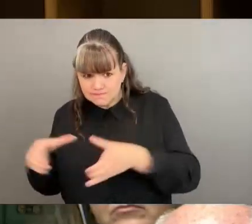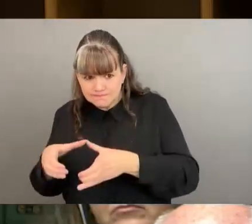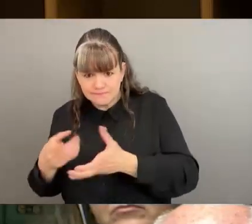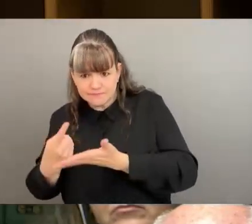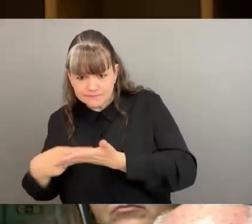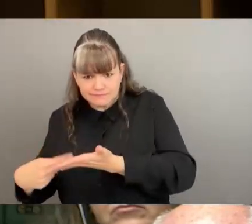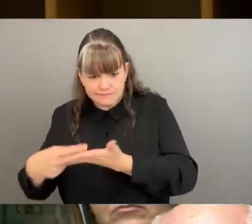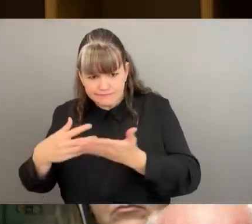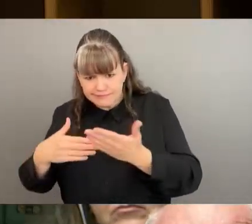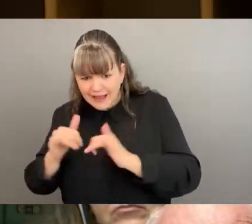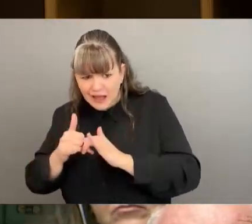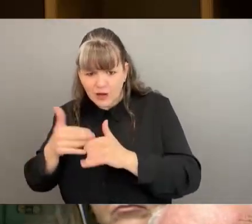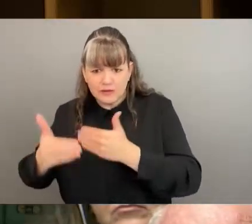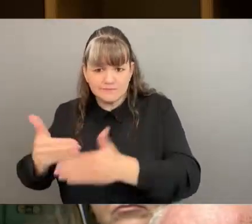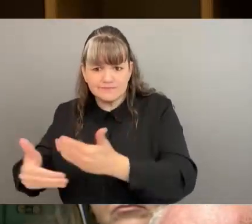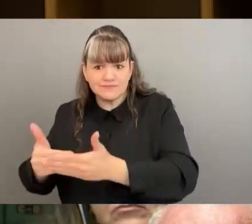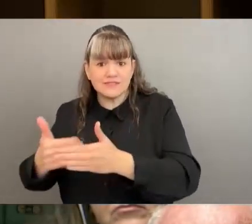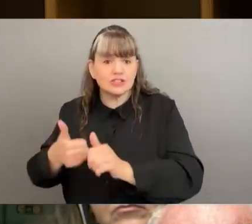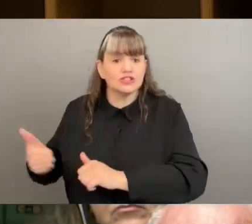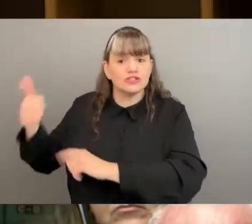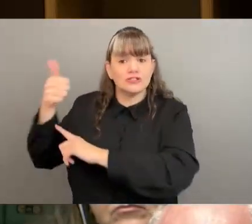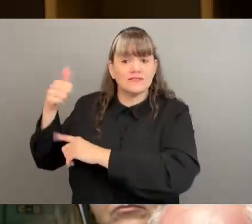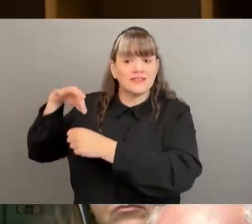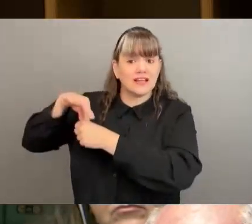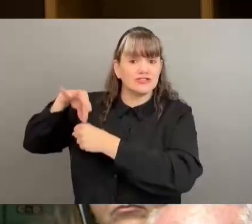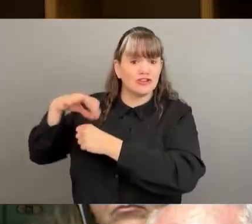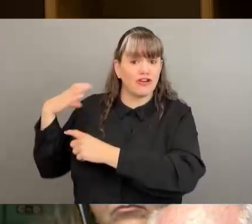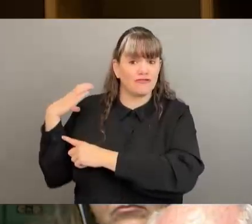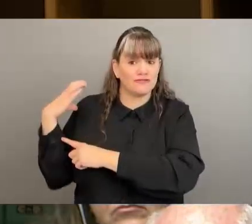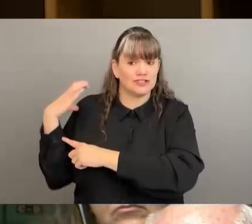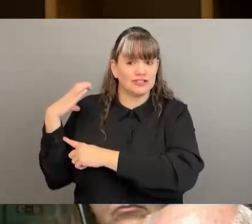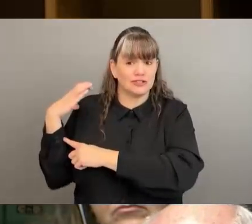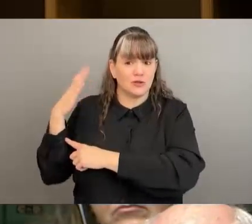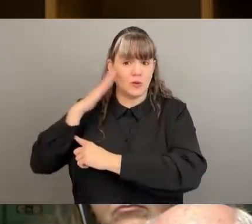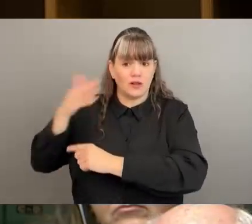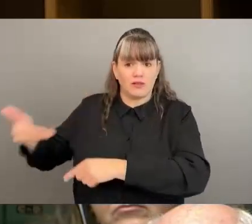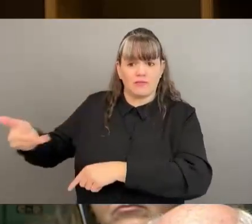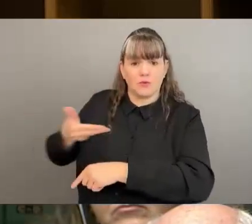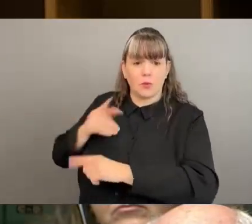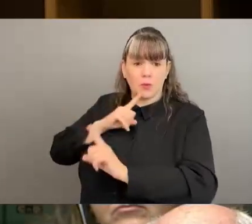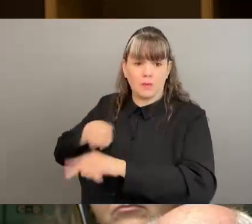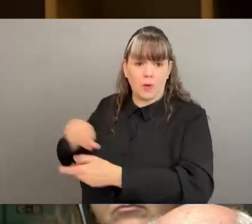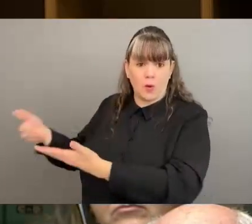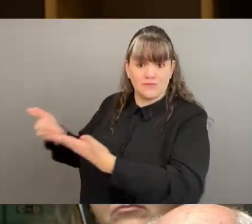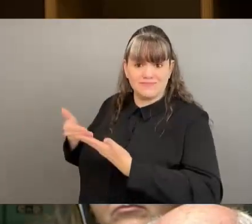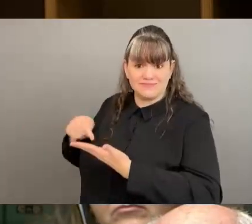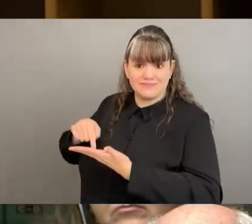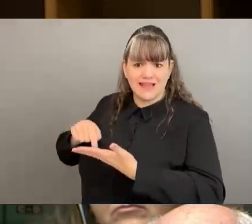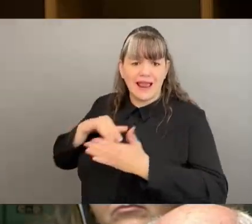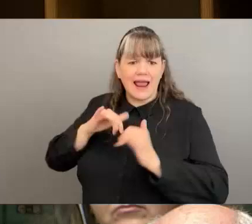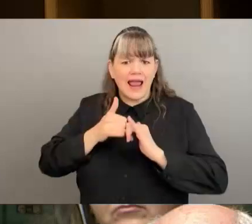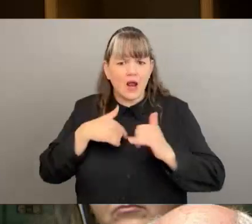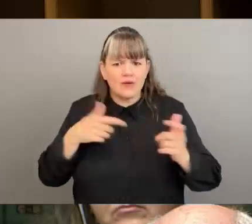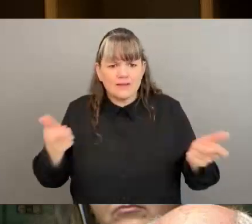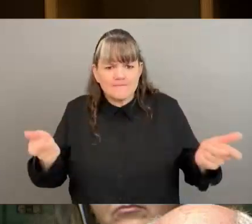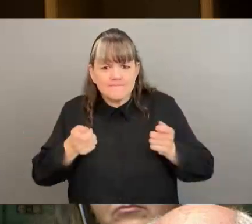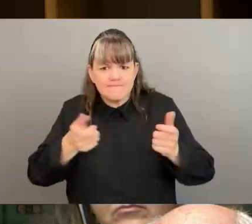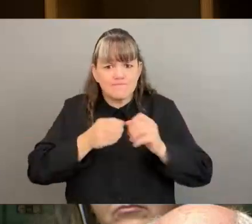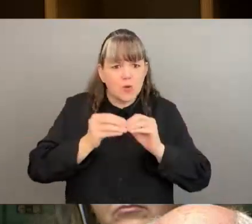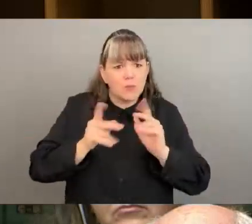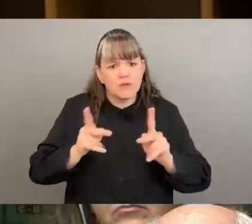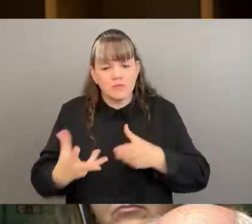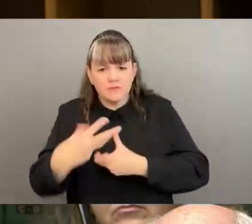work of making sure that everybody's involved, that we have high voter turnout, that people are engaged with this important project of democracy. Thank